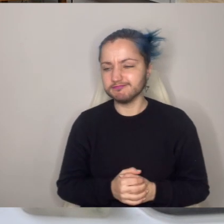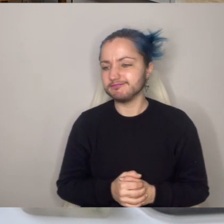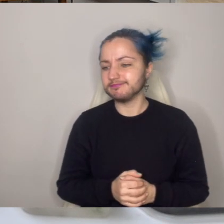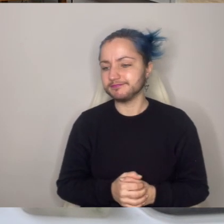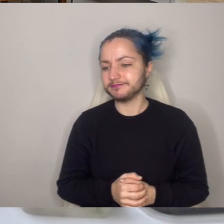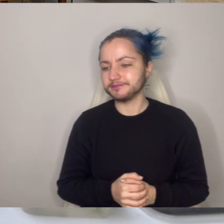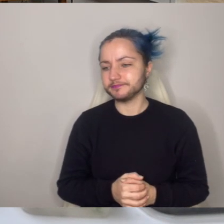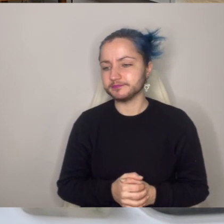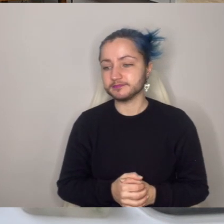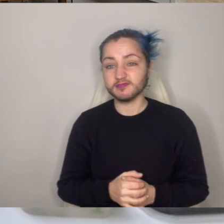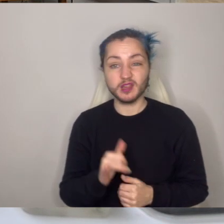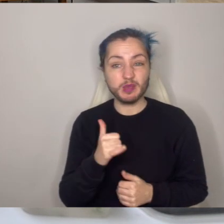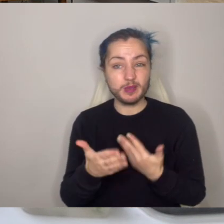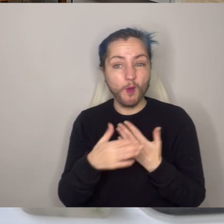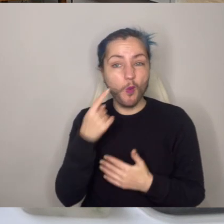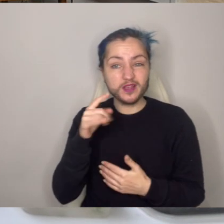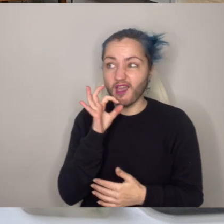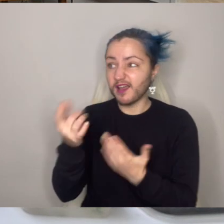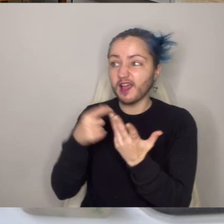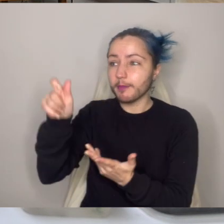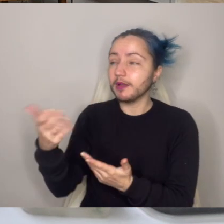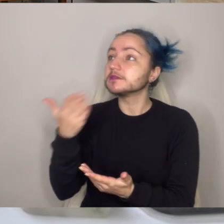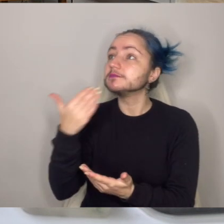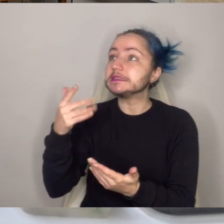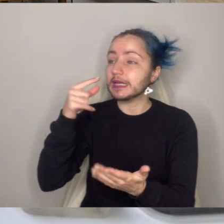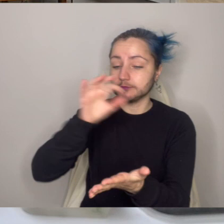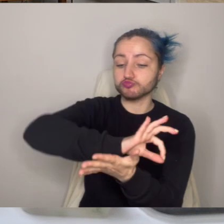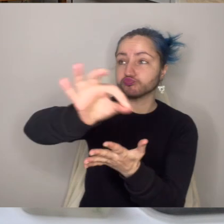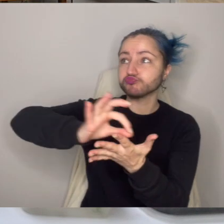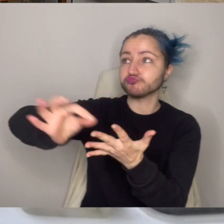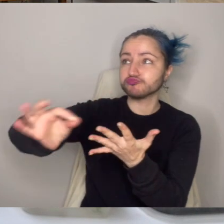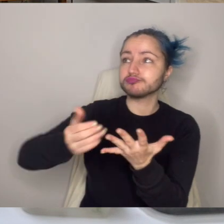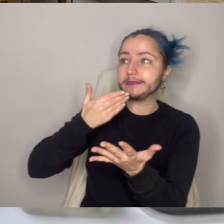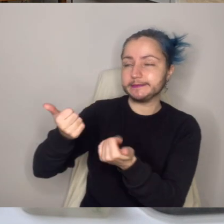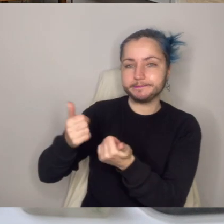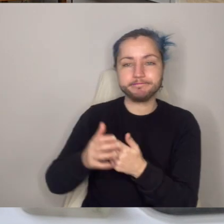awkward. Might actually be easier to get someone else to do this.